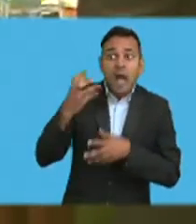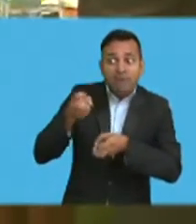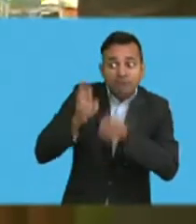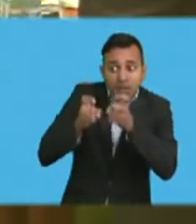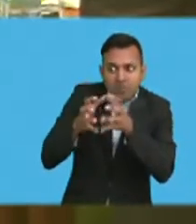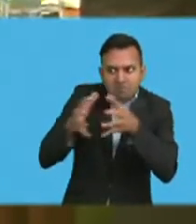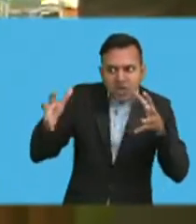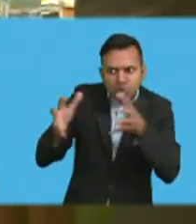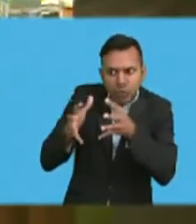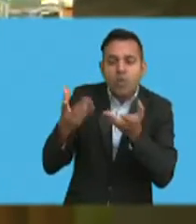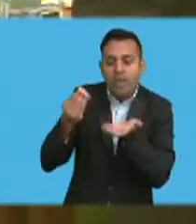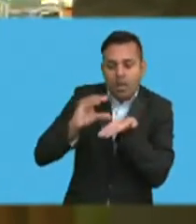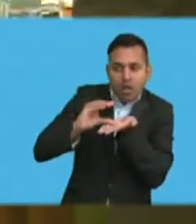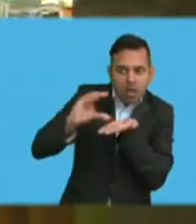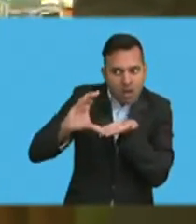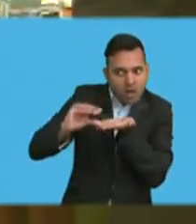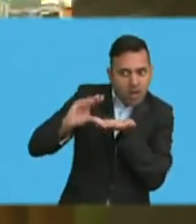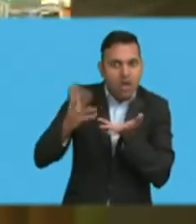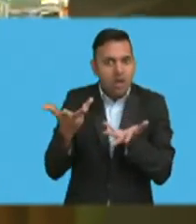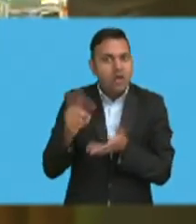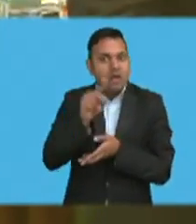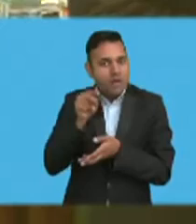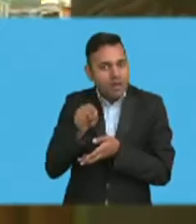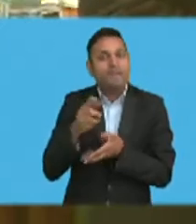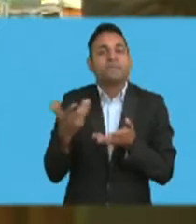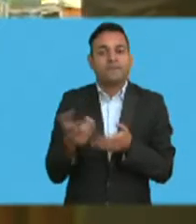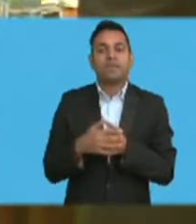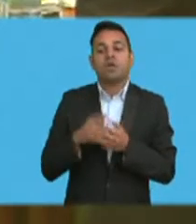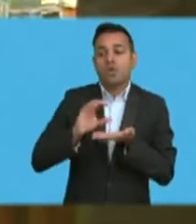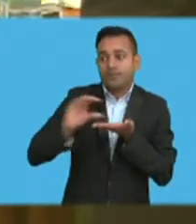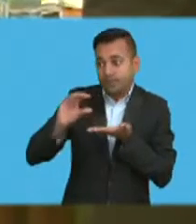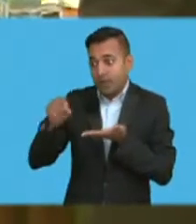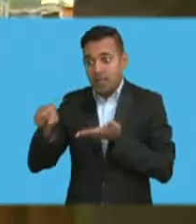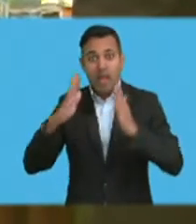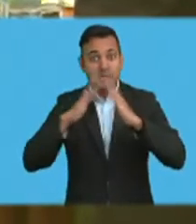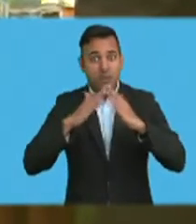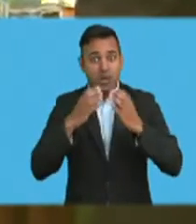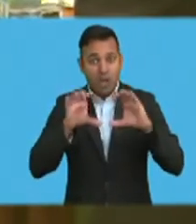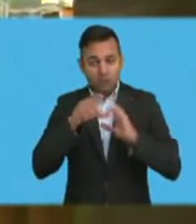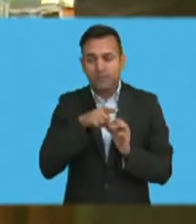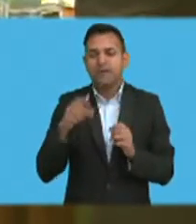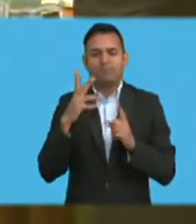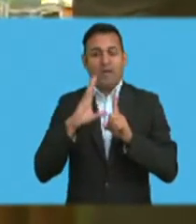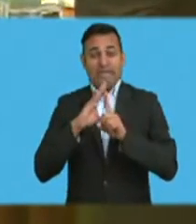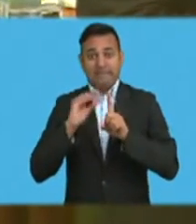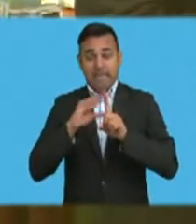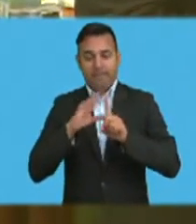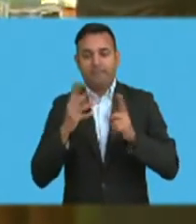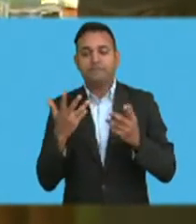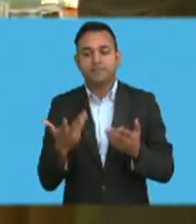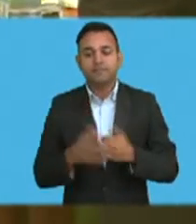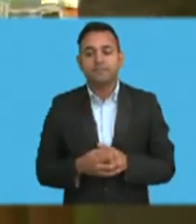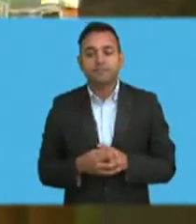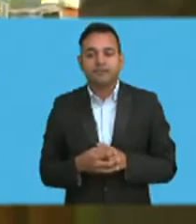council, that will reflect the kinds of problems that they face. For example, the Rekiriki Town Council